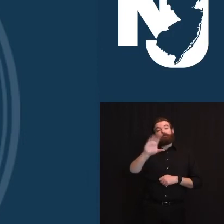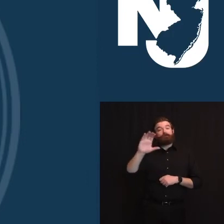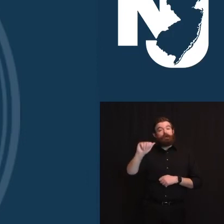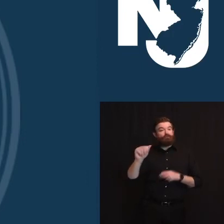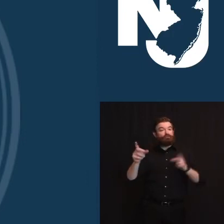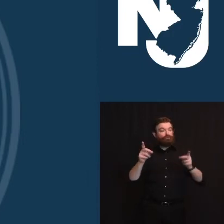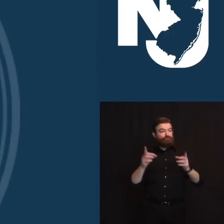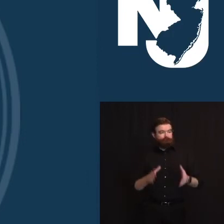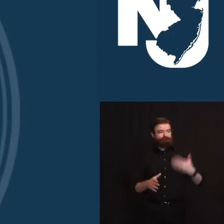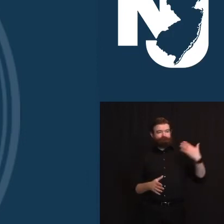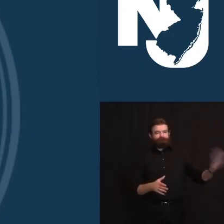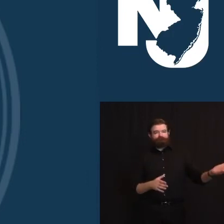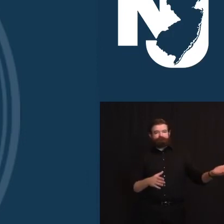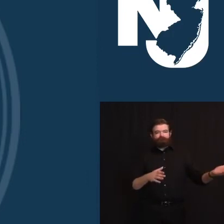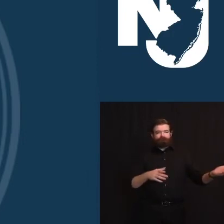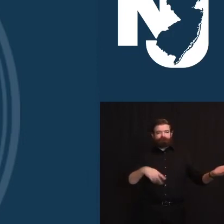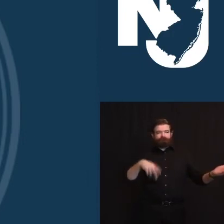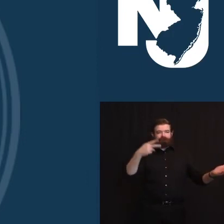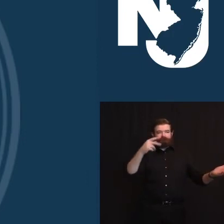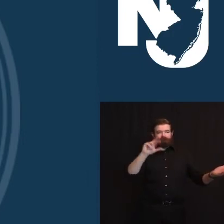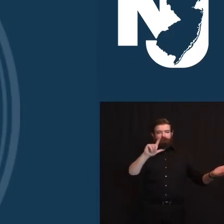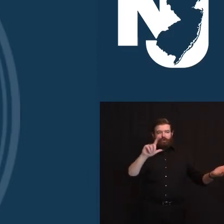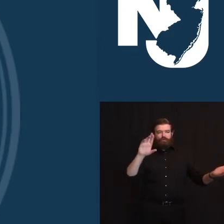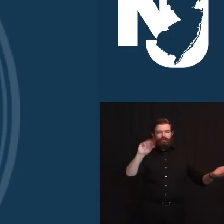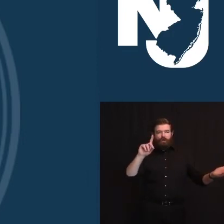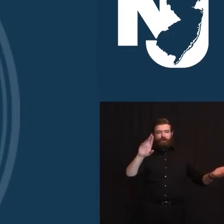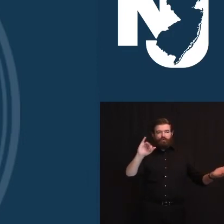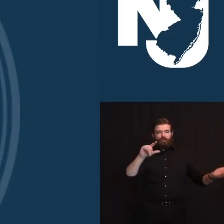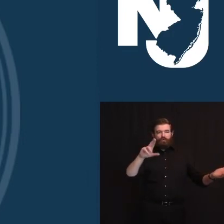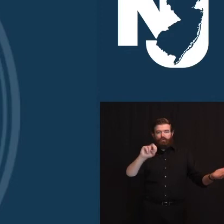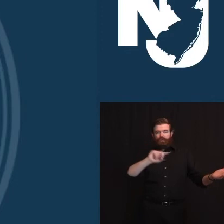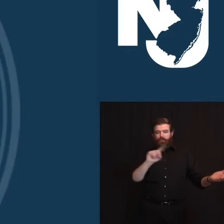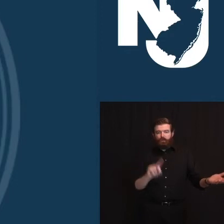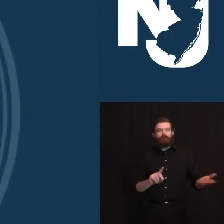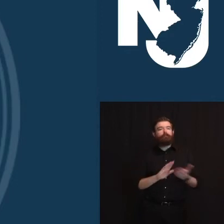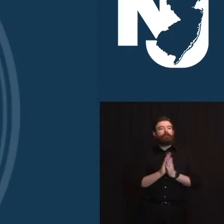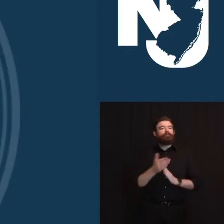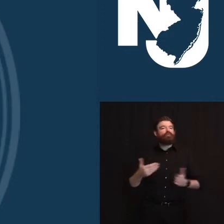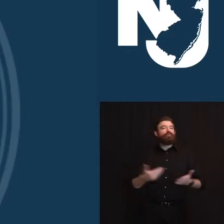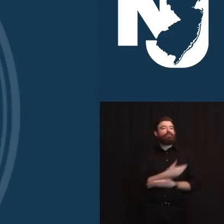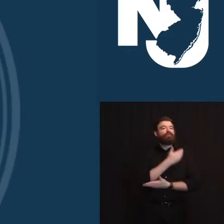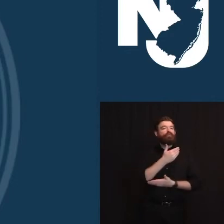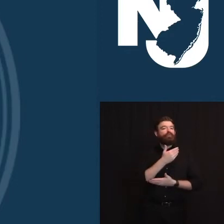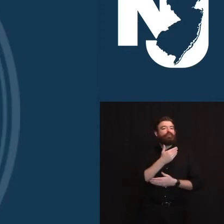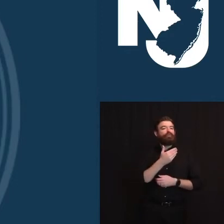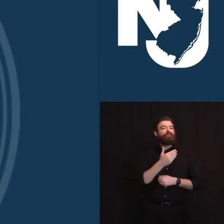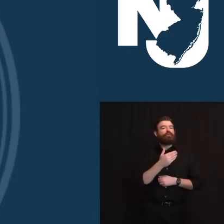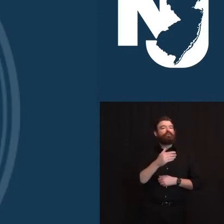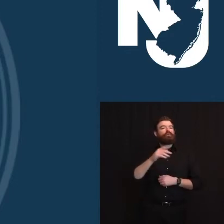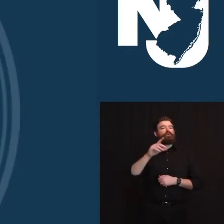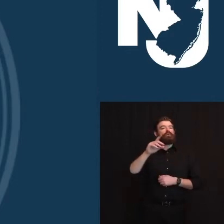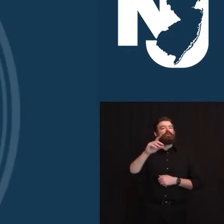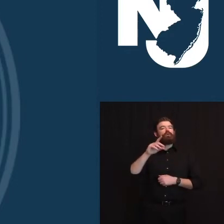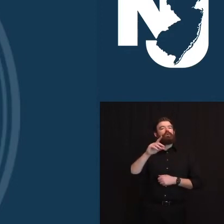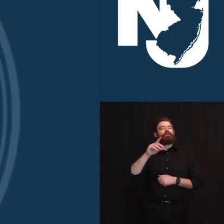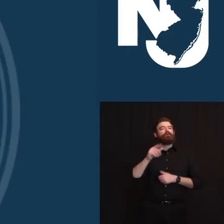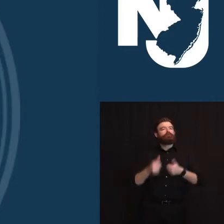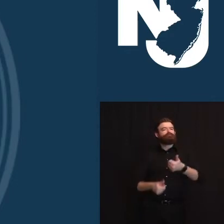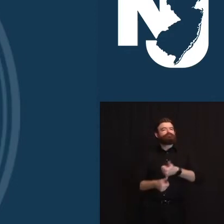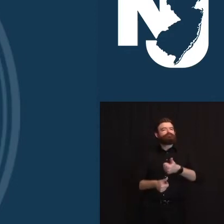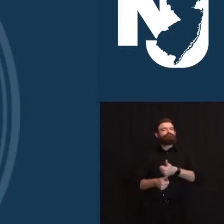right there, was announced as the new Deputy General Counsel to the U.S. Department of Health and Human Services, and that's an incredibly